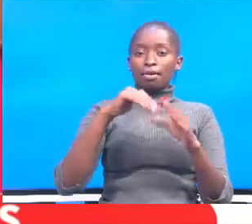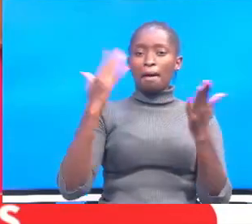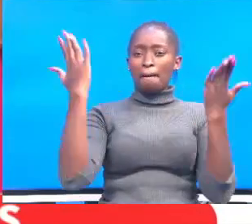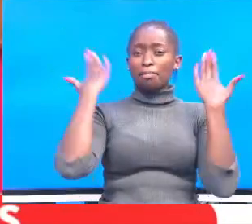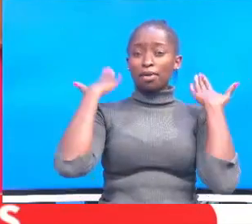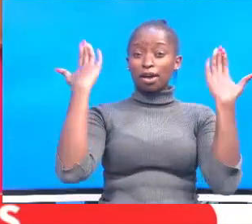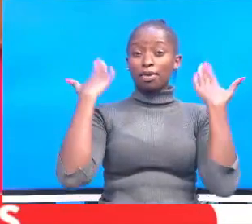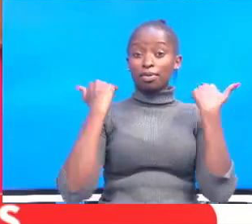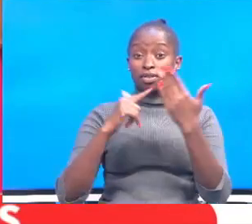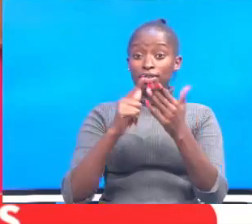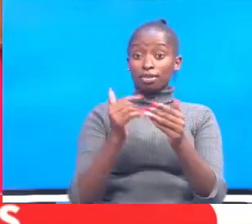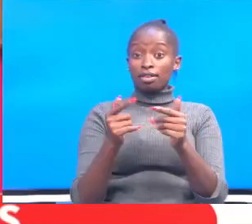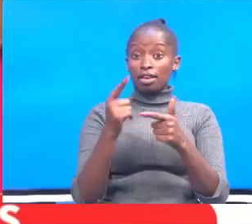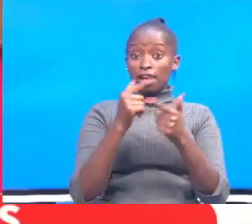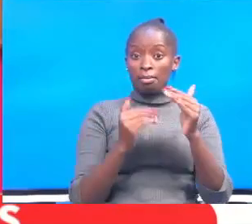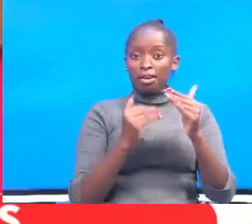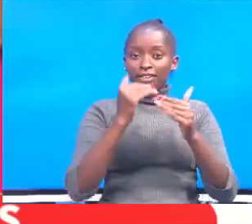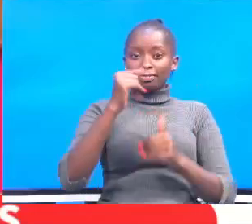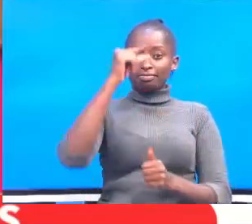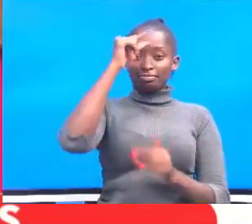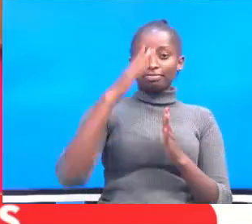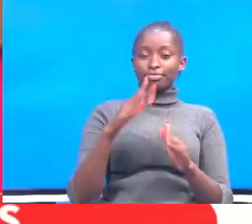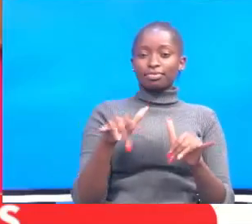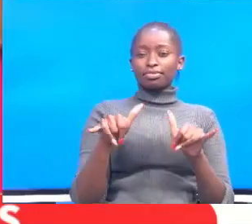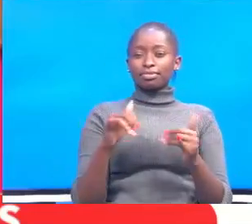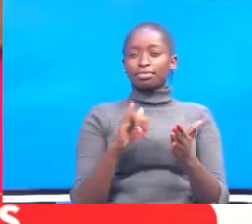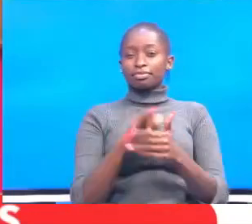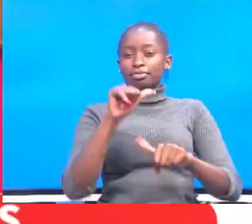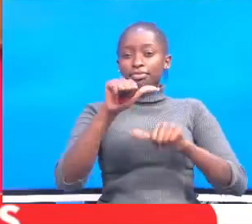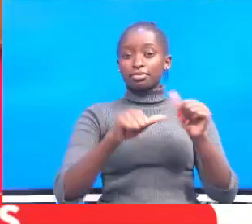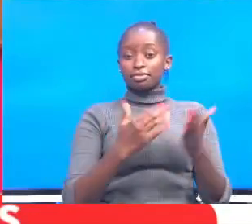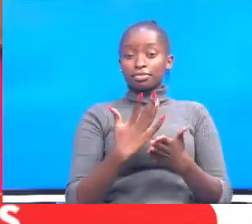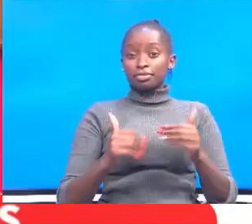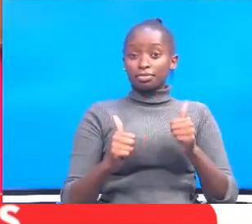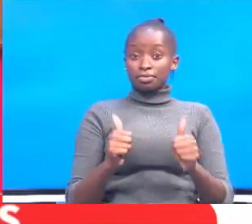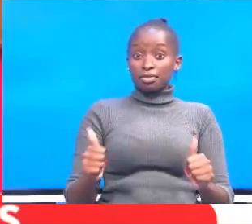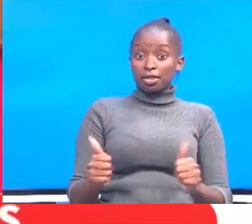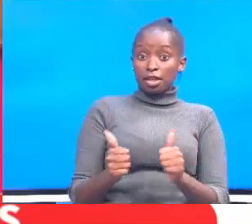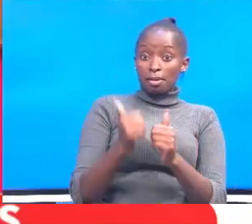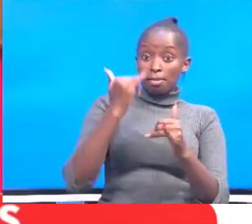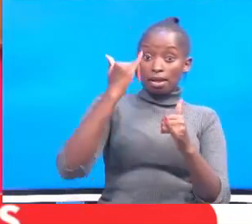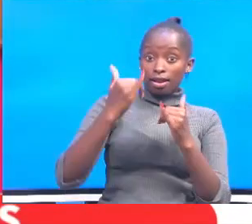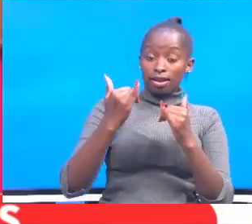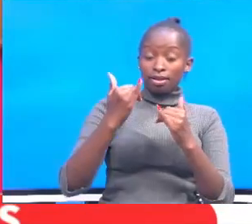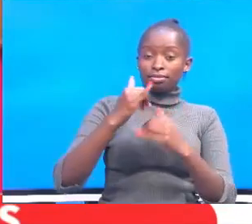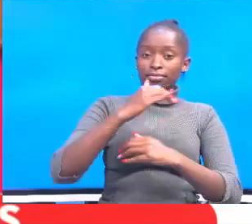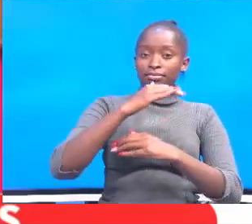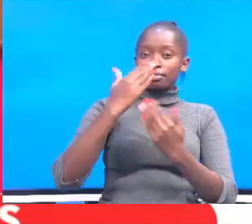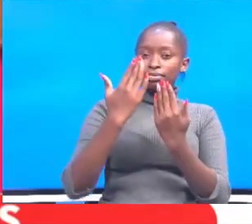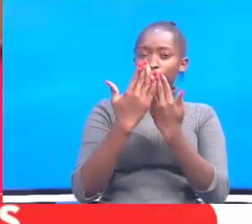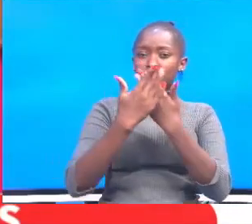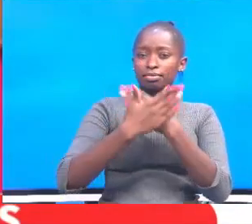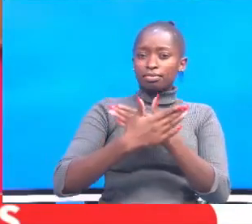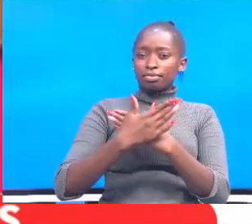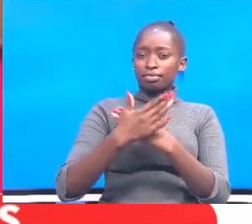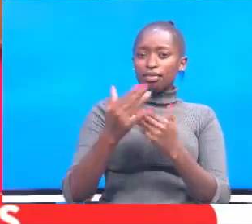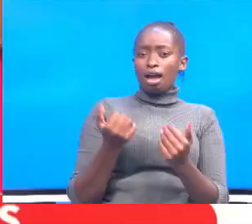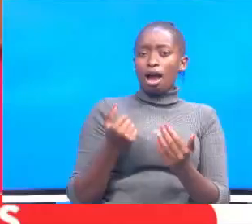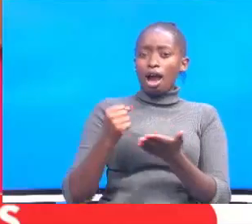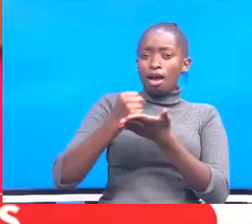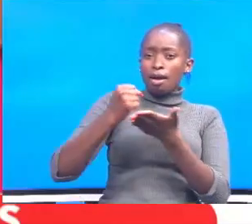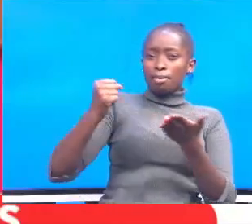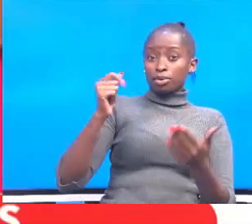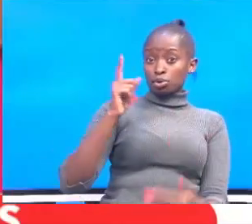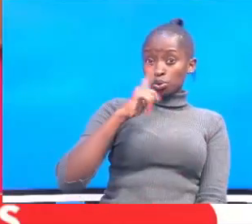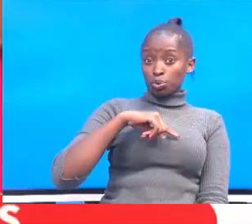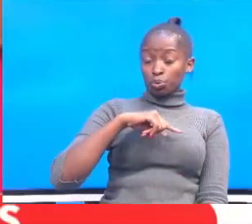opinion remains varied regarding the events of last night that saw Kawira Mwangaza unanimously impeached. George